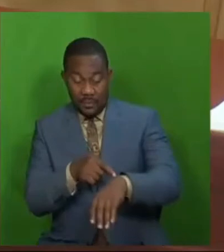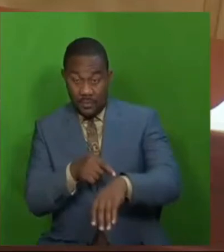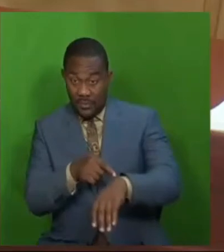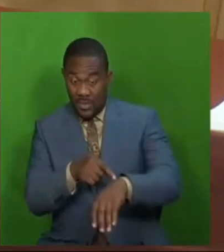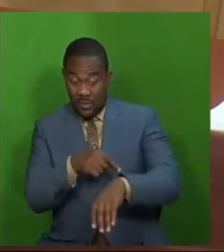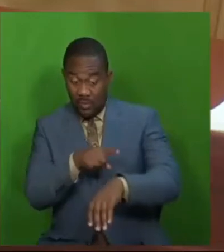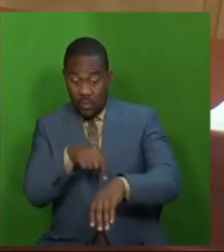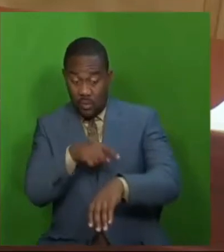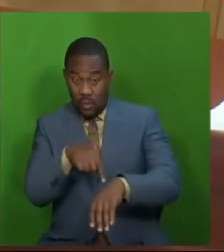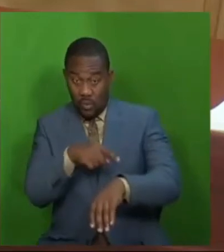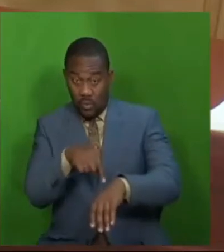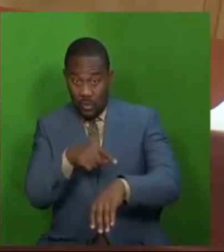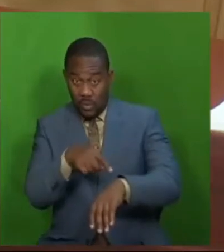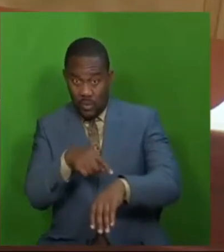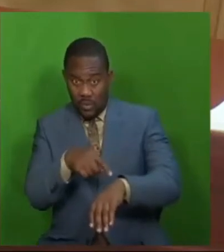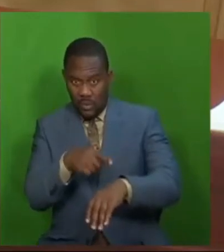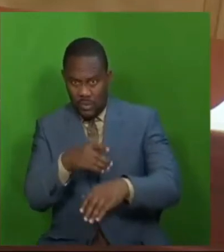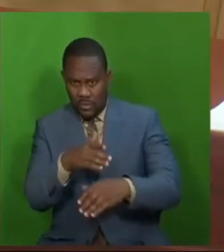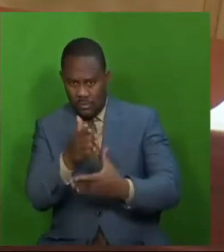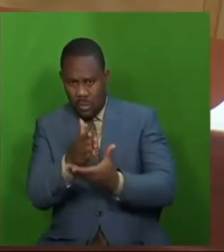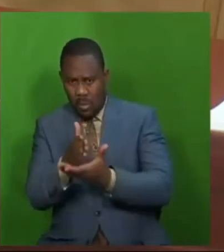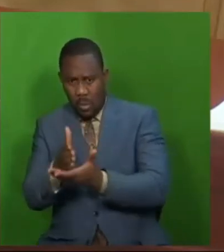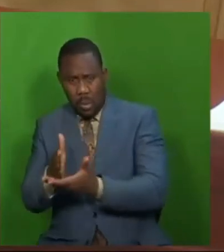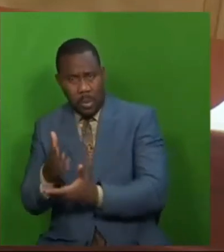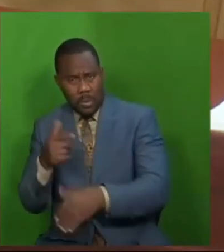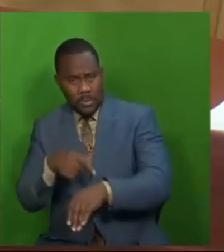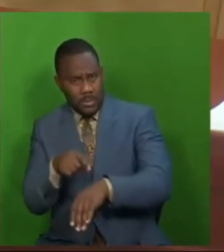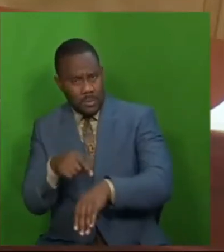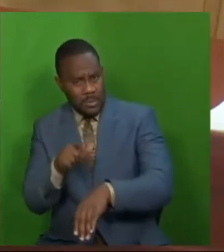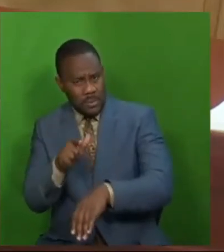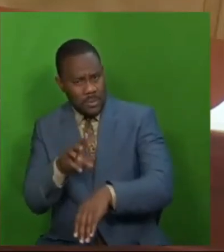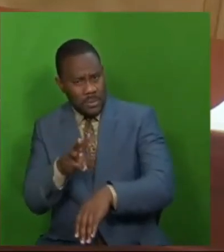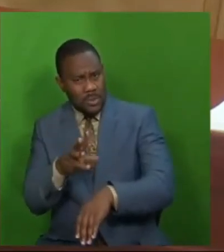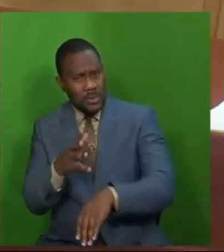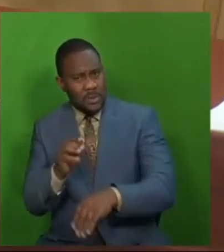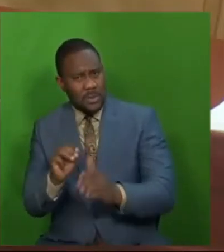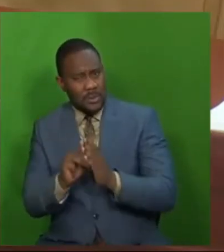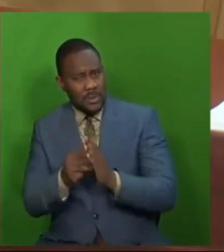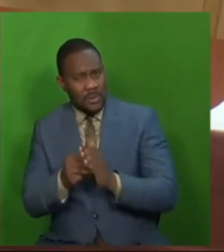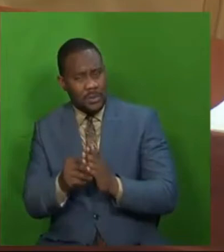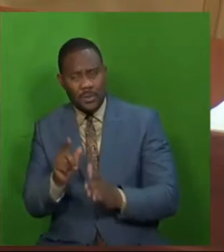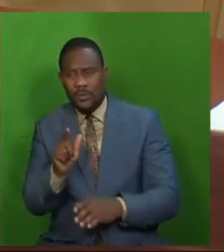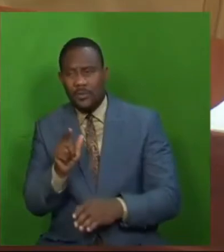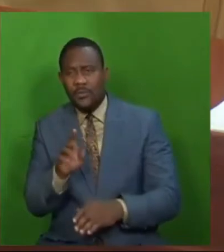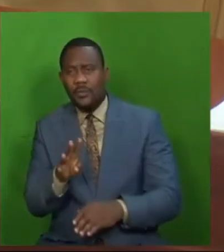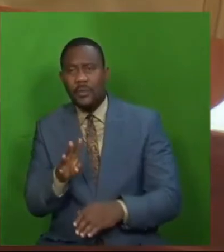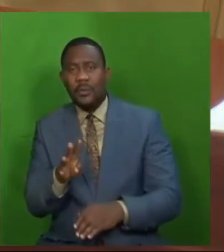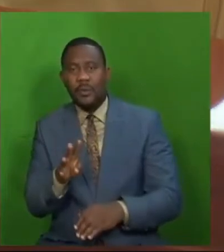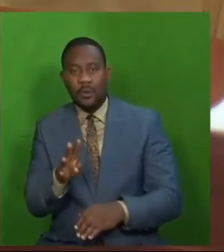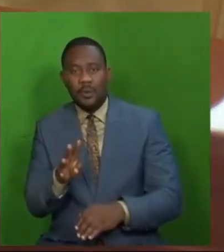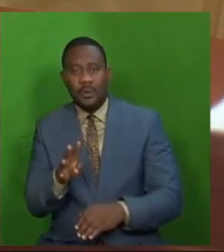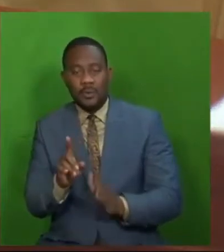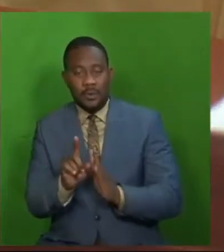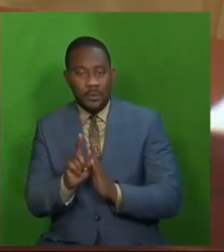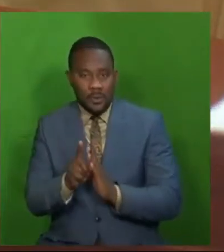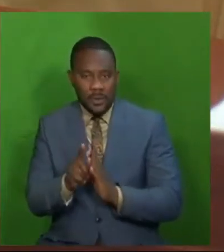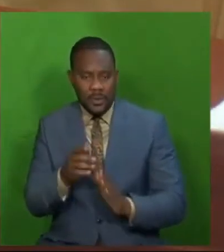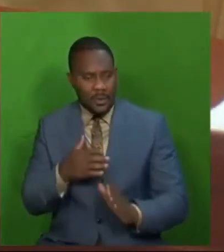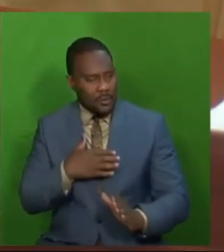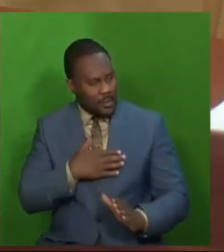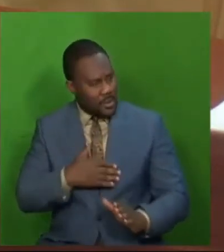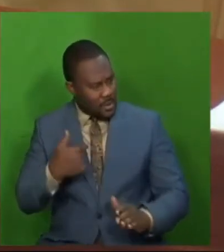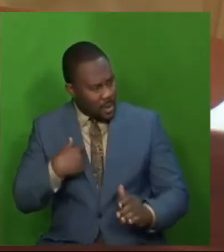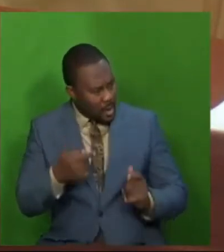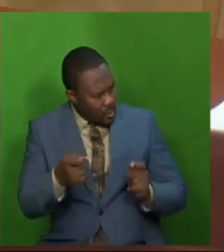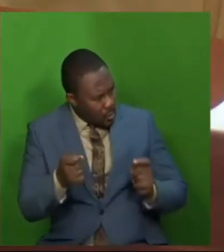He's spoken for 26 minutes, 24 seconds. Honorable Majority Leader, I am in control. Mr. Speaker,